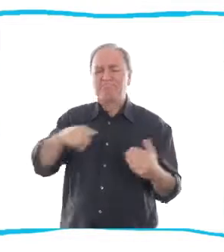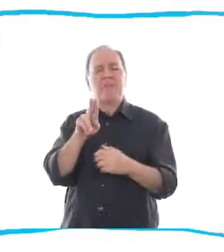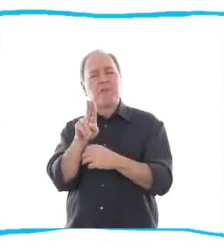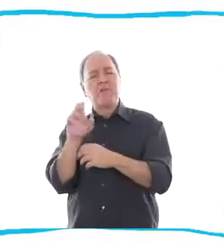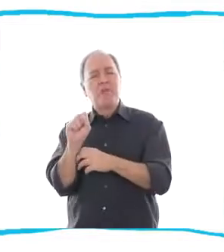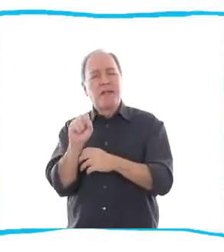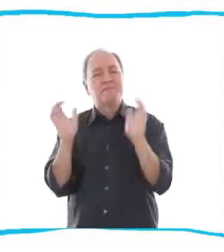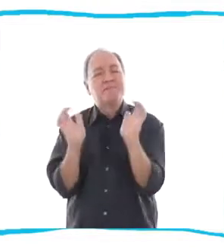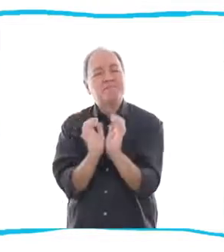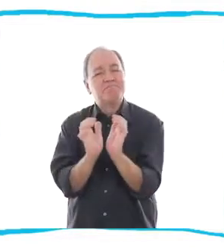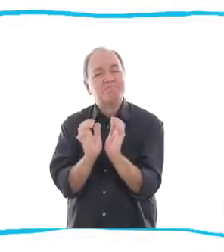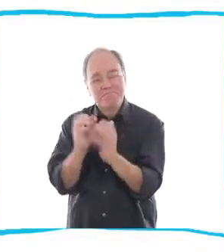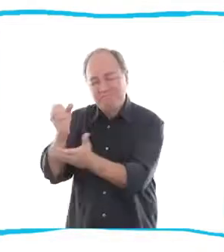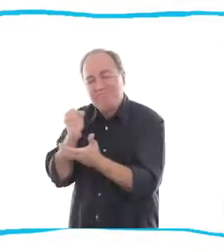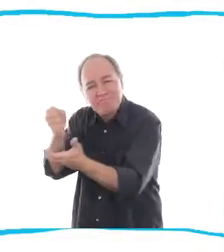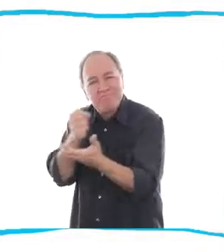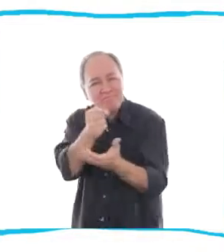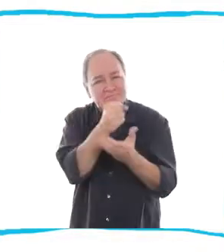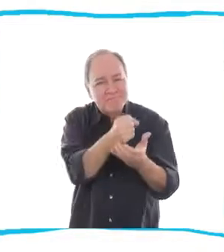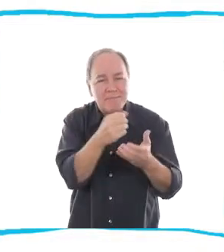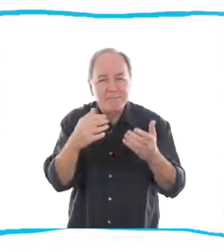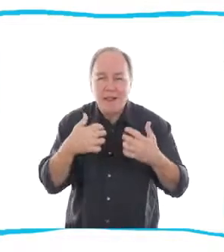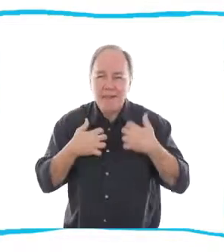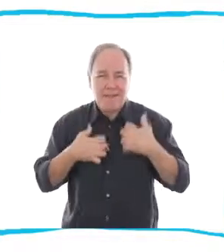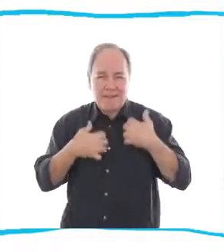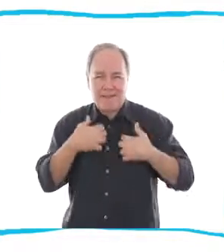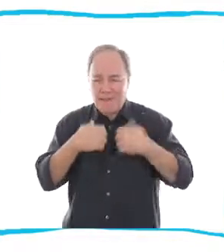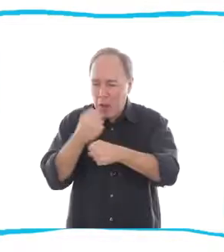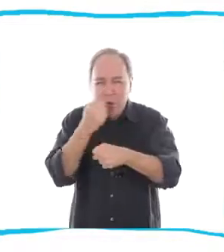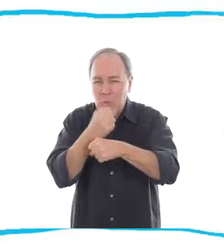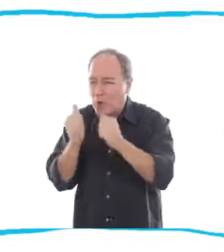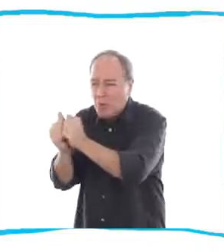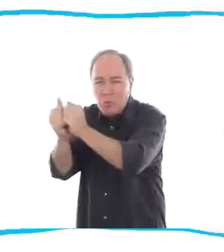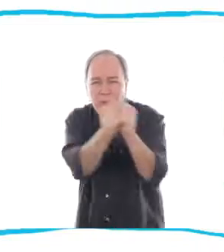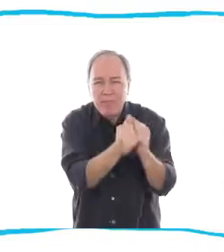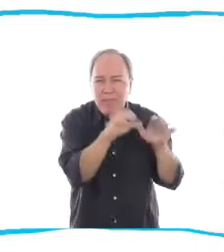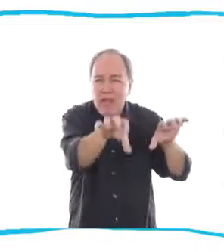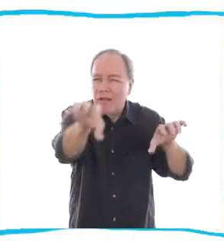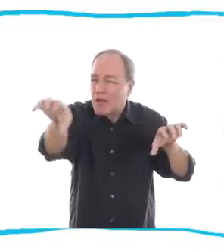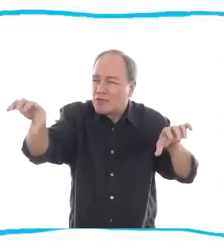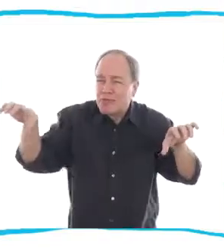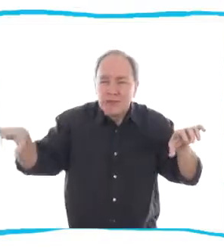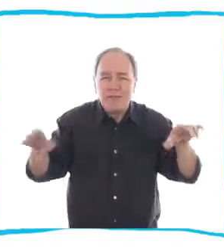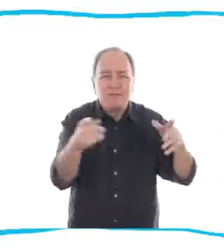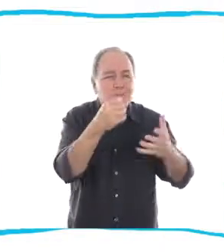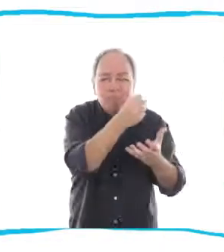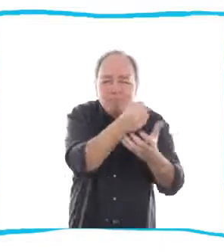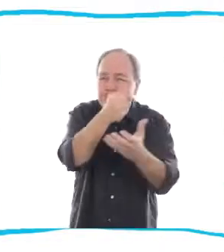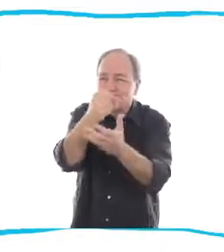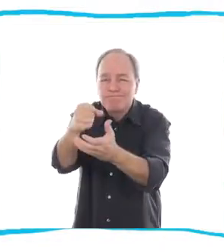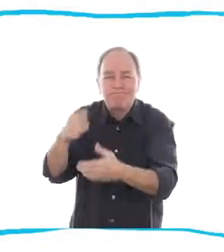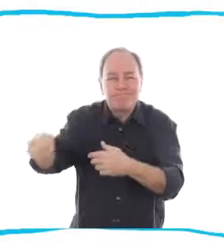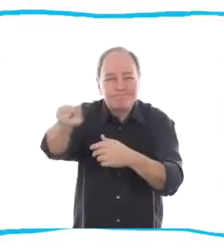issues they face. Everyone at the US Fund is looking forward to working with our fellow national committees, with the UNICEF